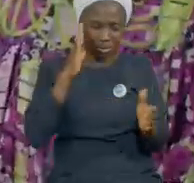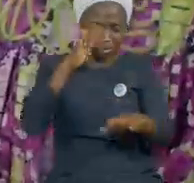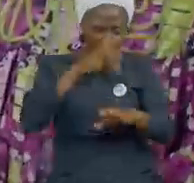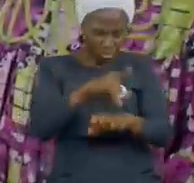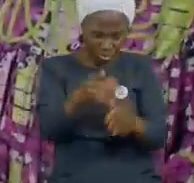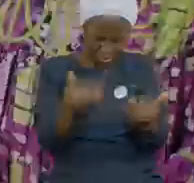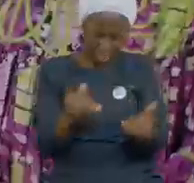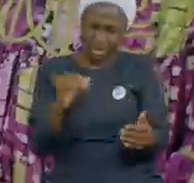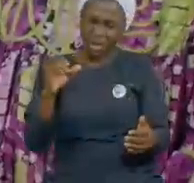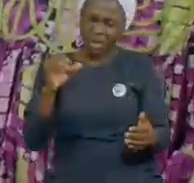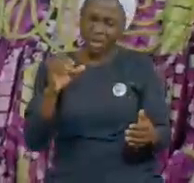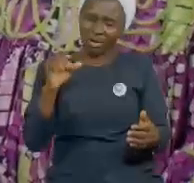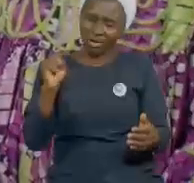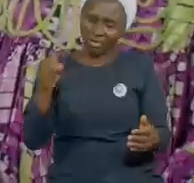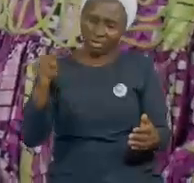name.